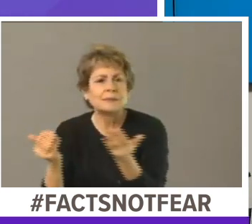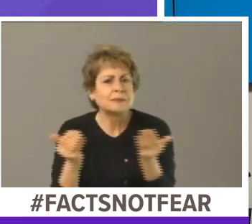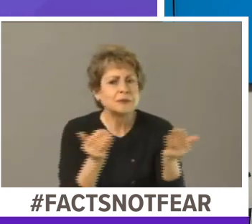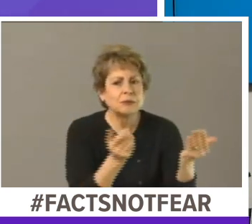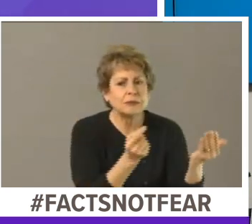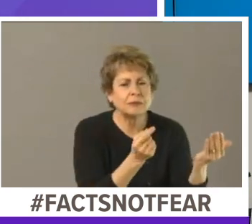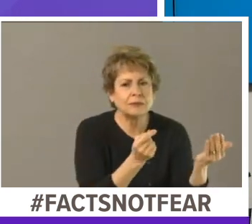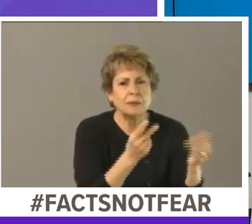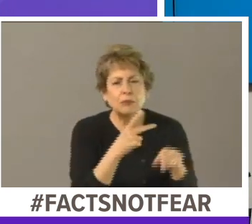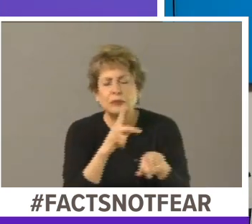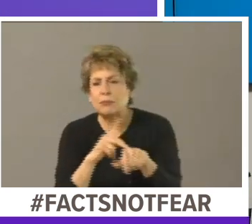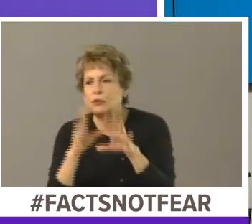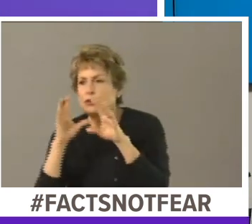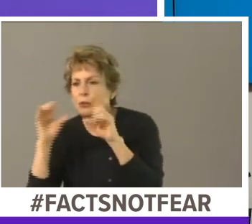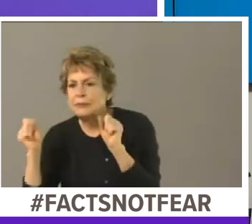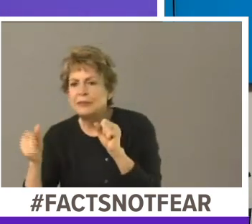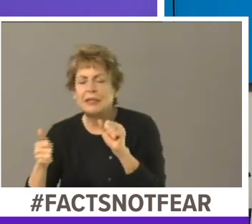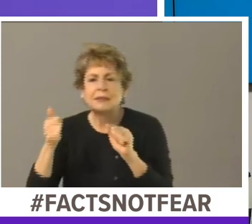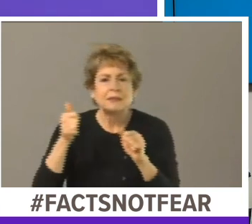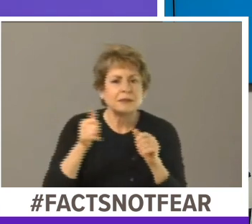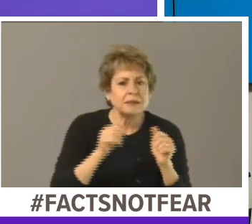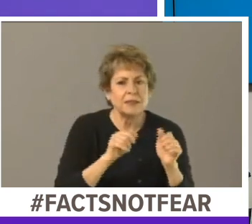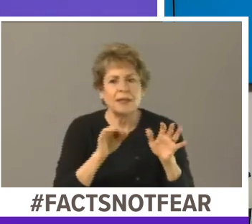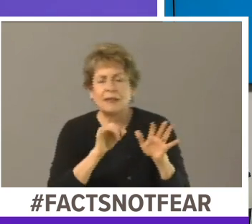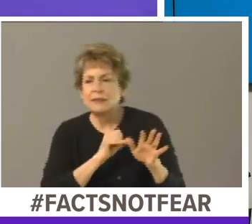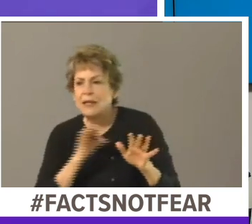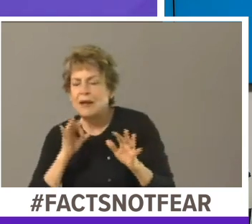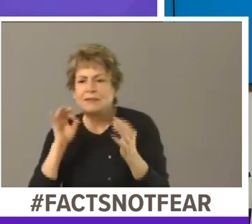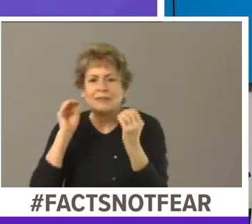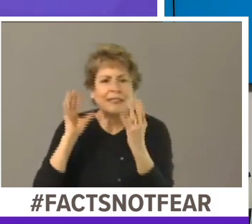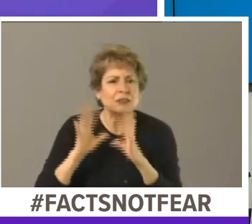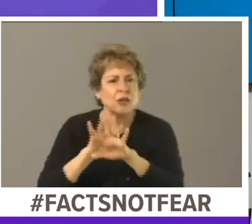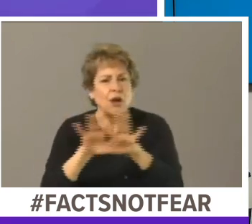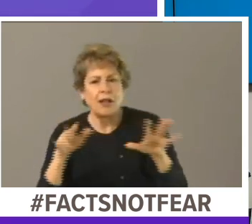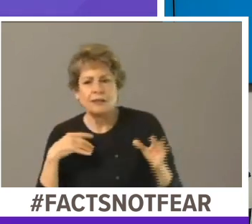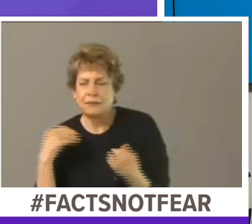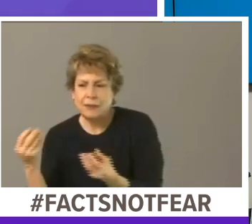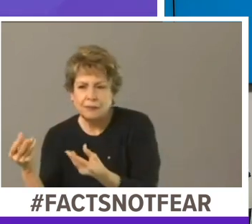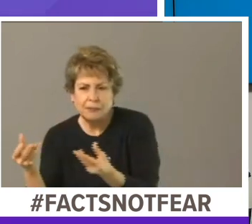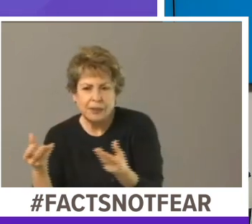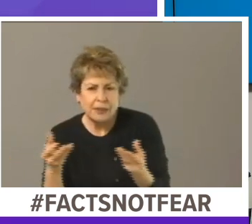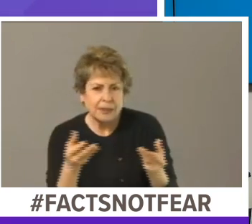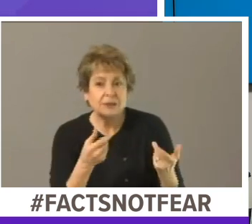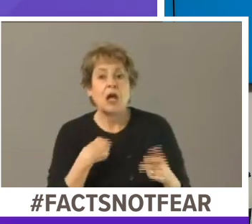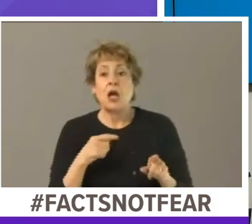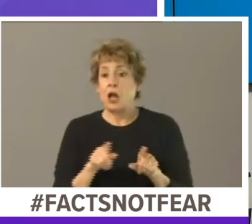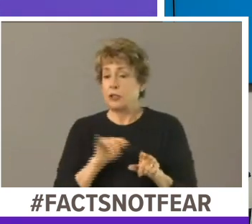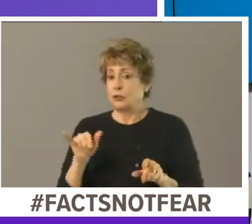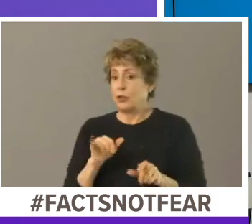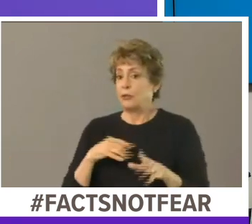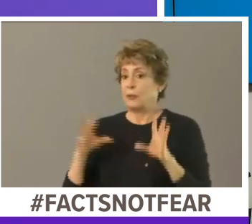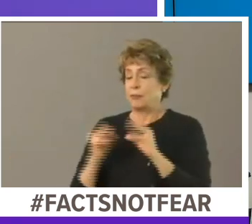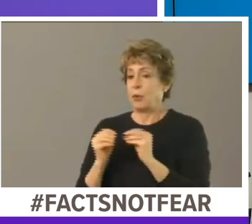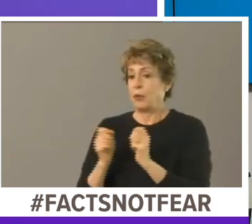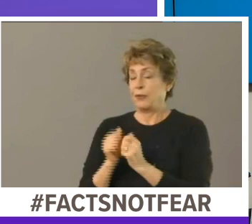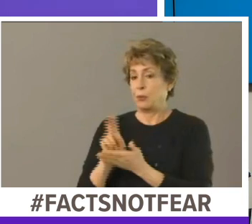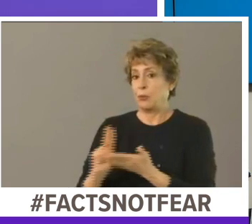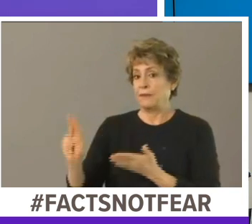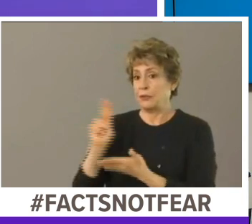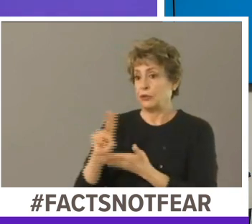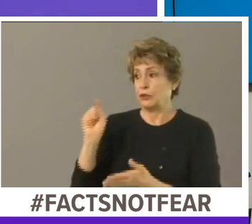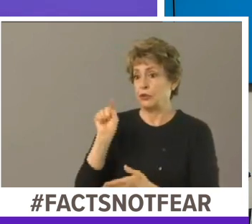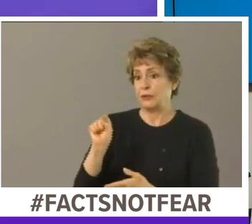of where we are, along with our fine public universities, visiting with Michael Crow, Dr. Michael Crow,